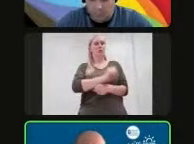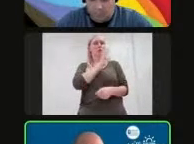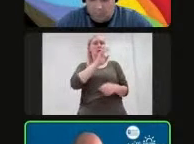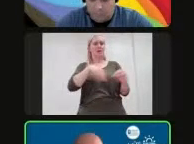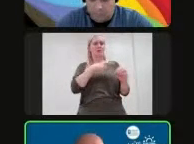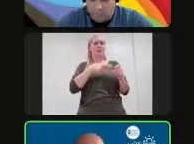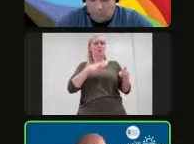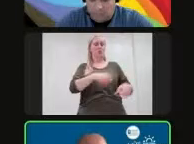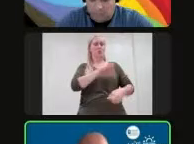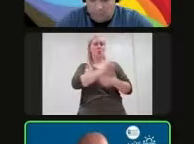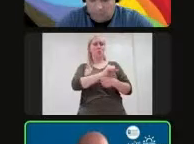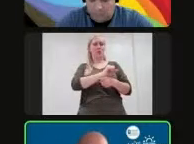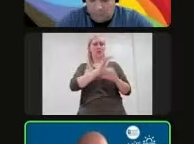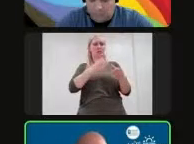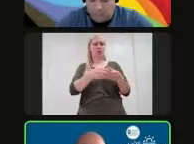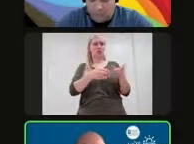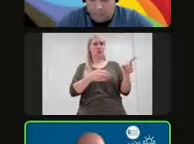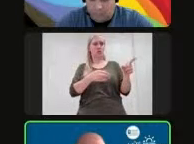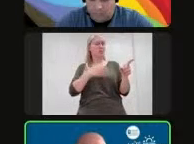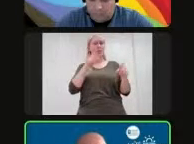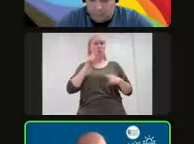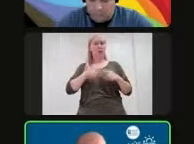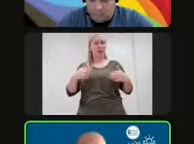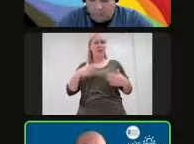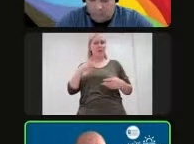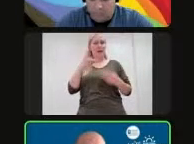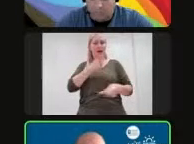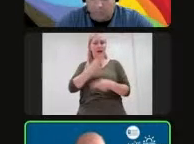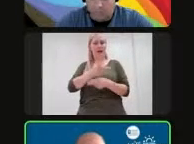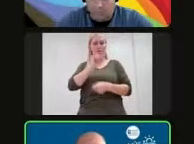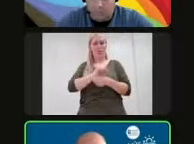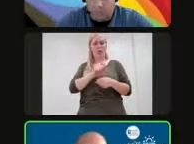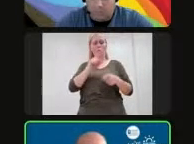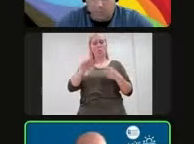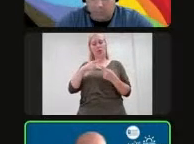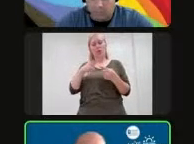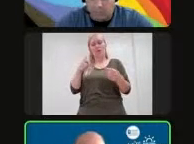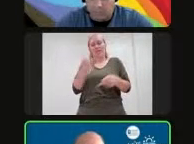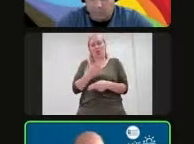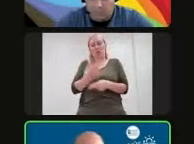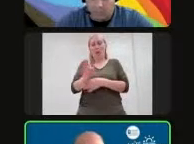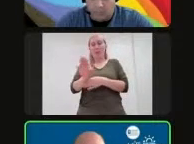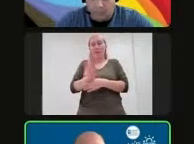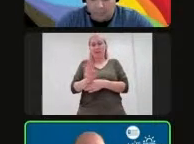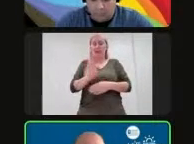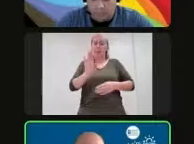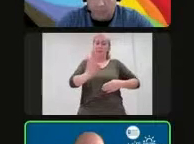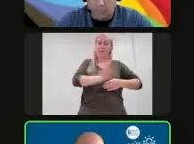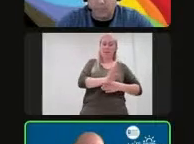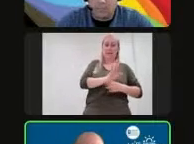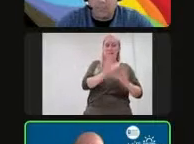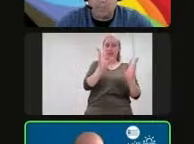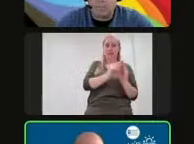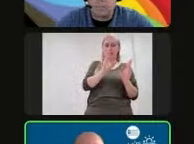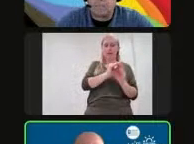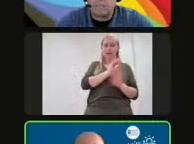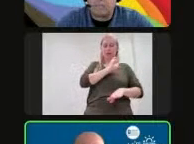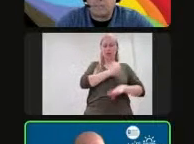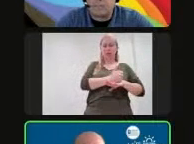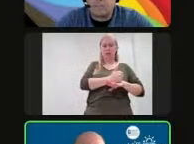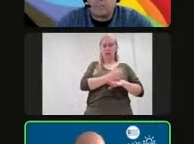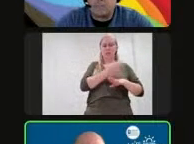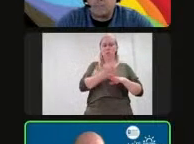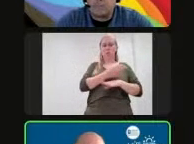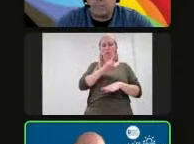You can't do that type of work when you're conducting business. Let's be frank. Our business meetings are organized using